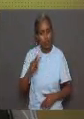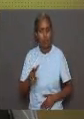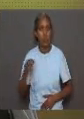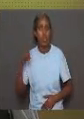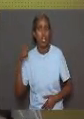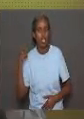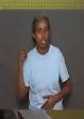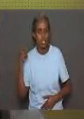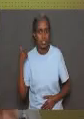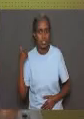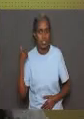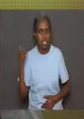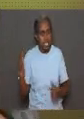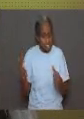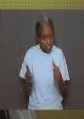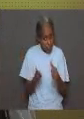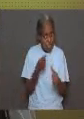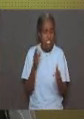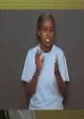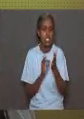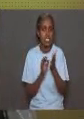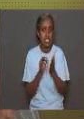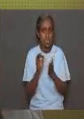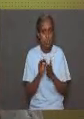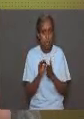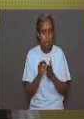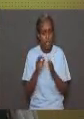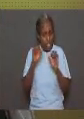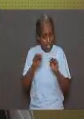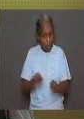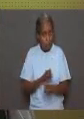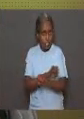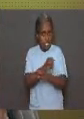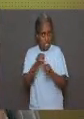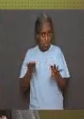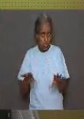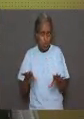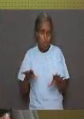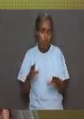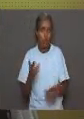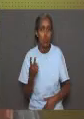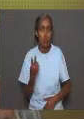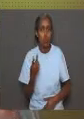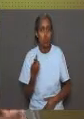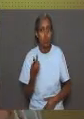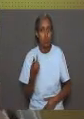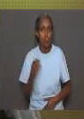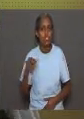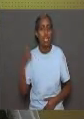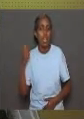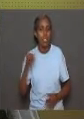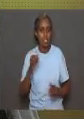others, the first number can be distributed to both of the